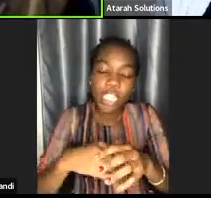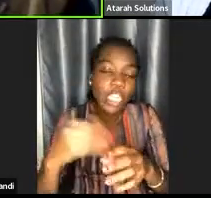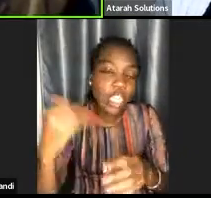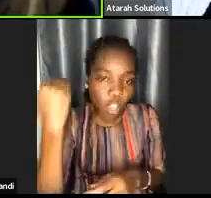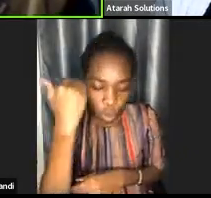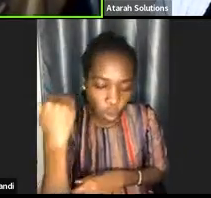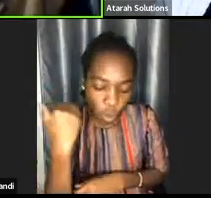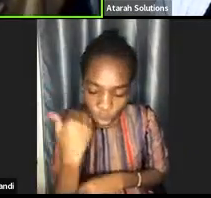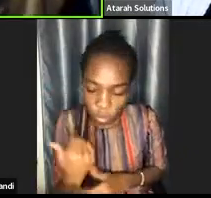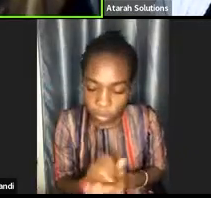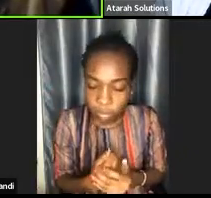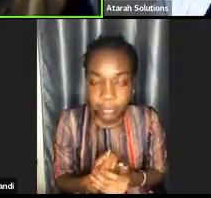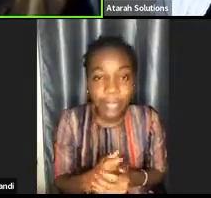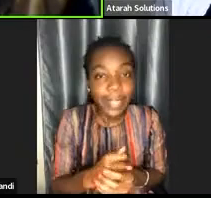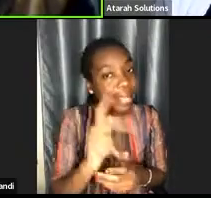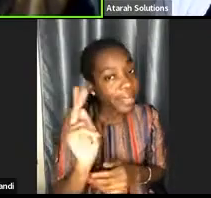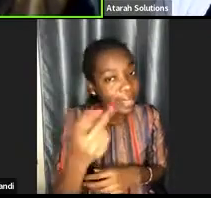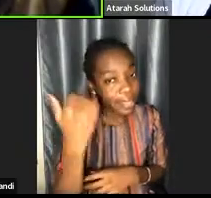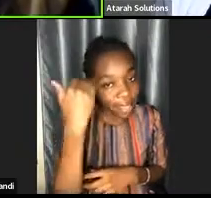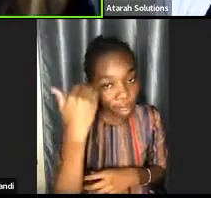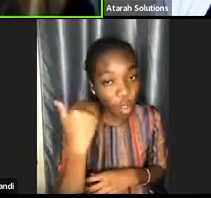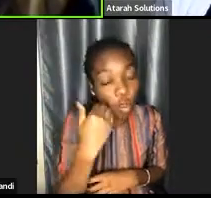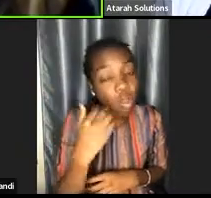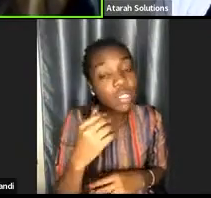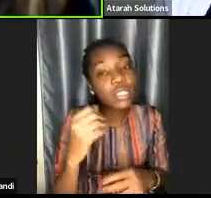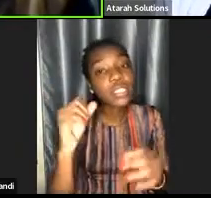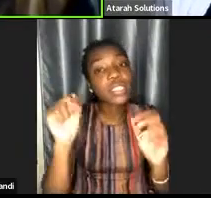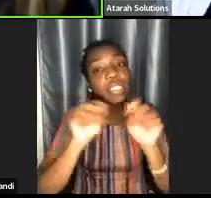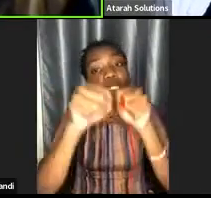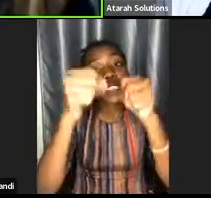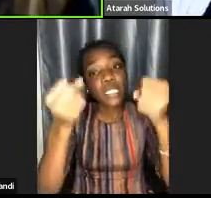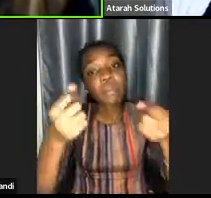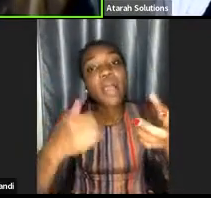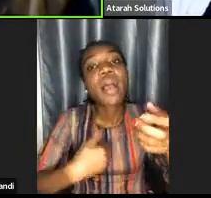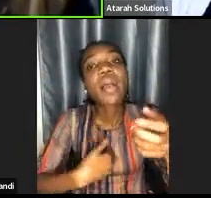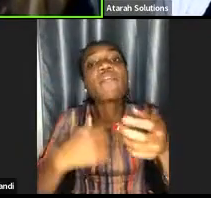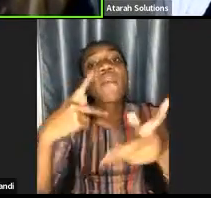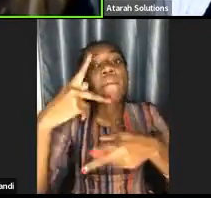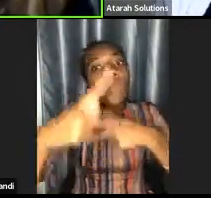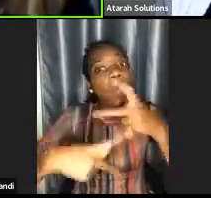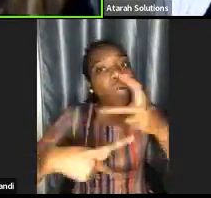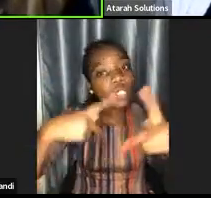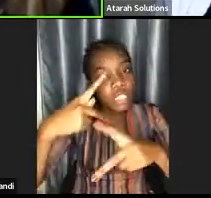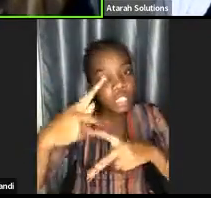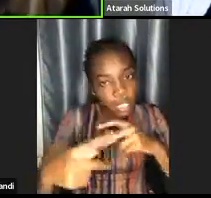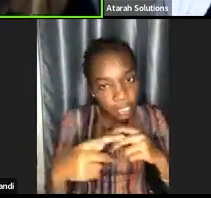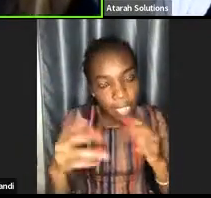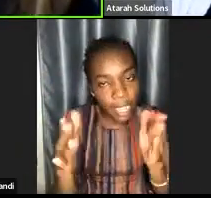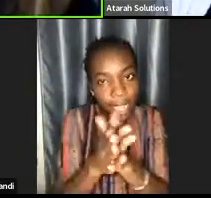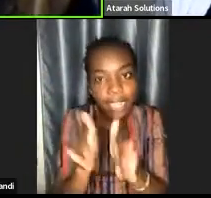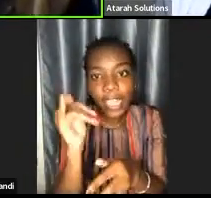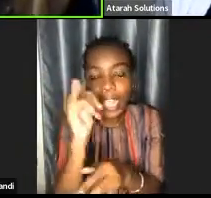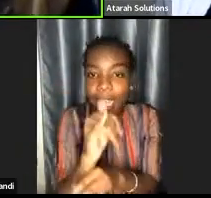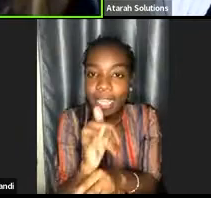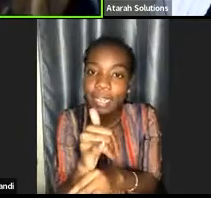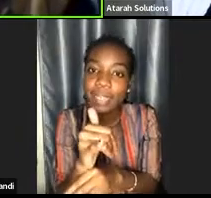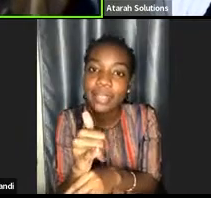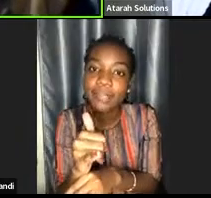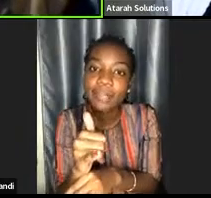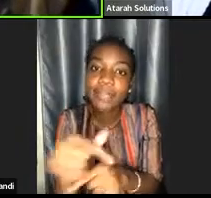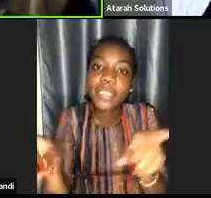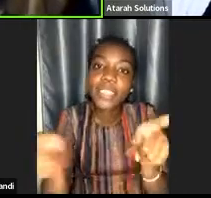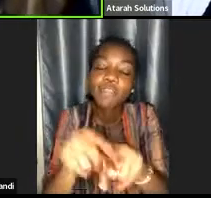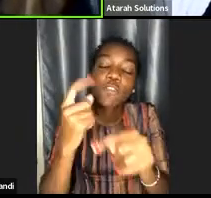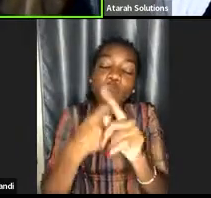the Kenyan court system, there is a process, and this is also stemming from what the